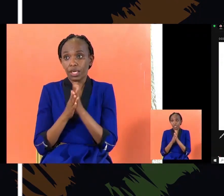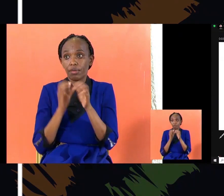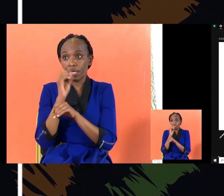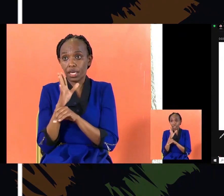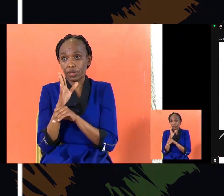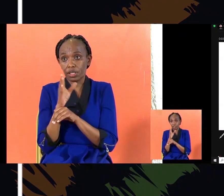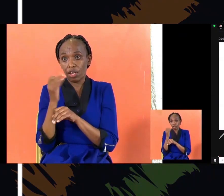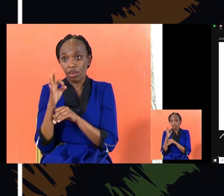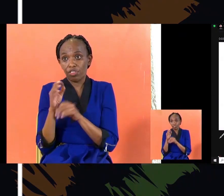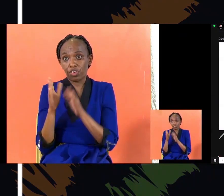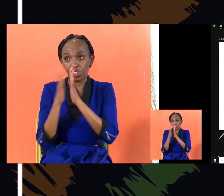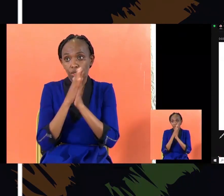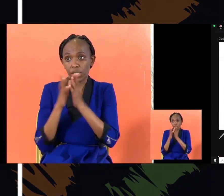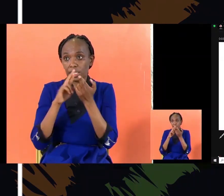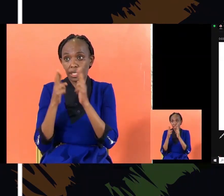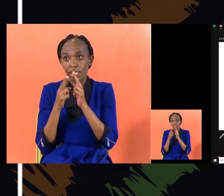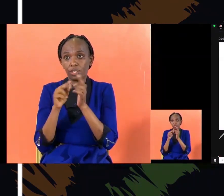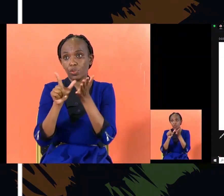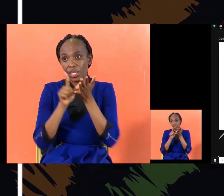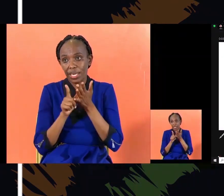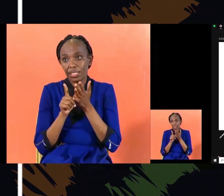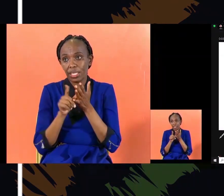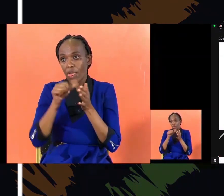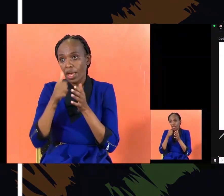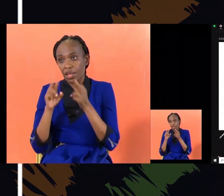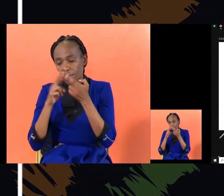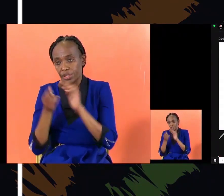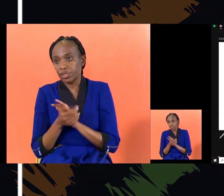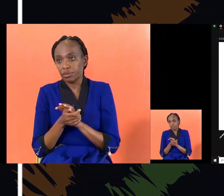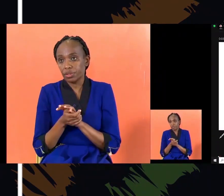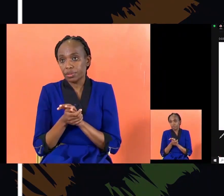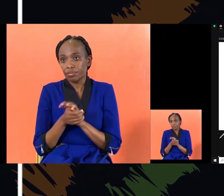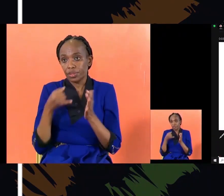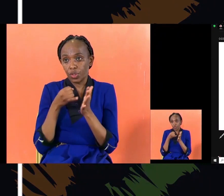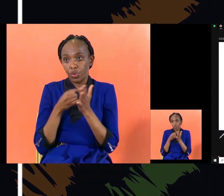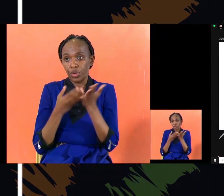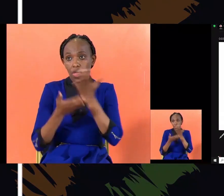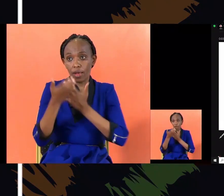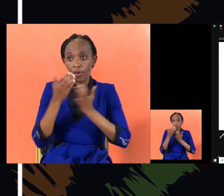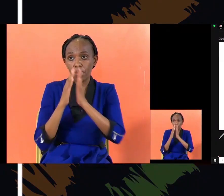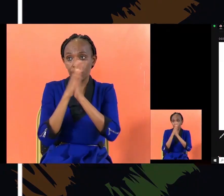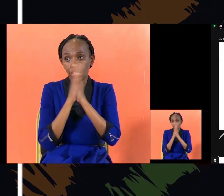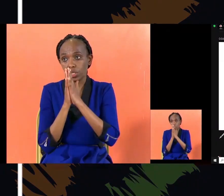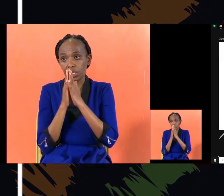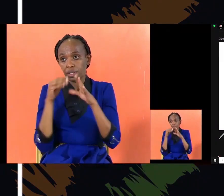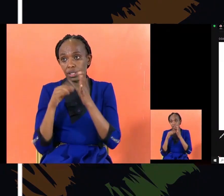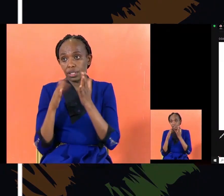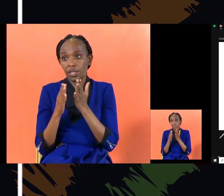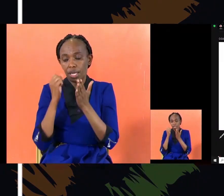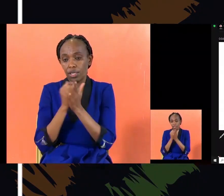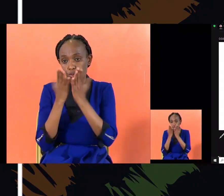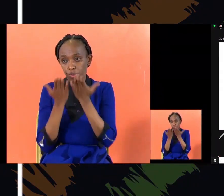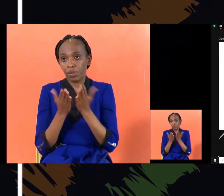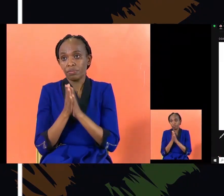houses for stories related to debt and other related issues, to include economic stories in the